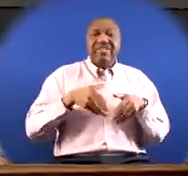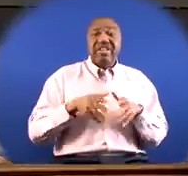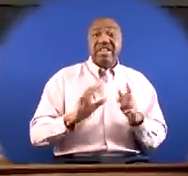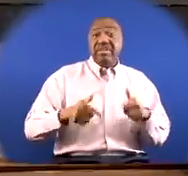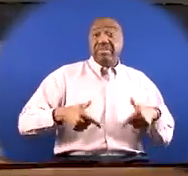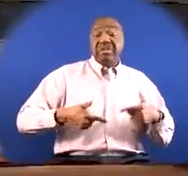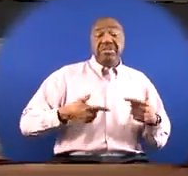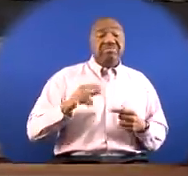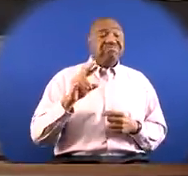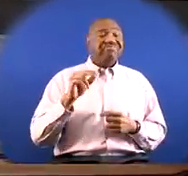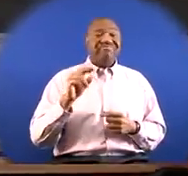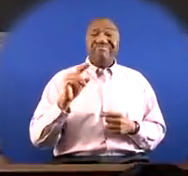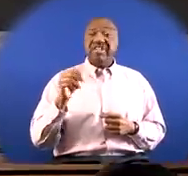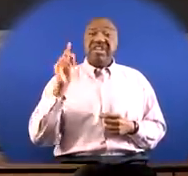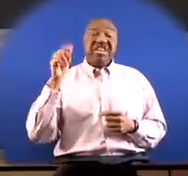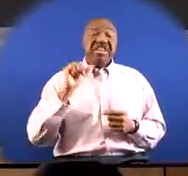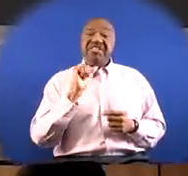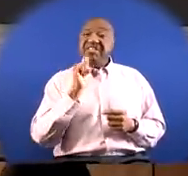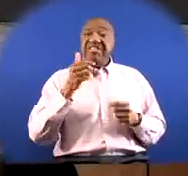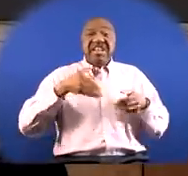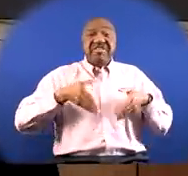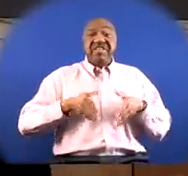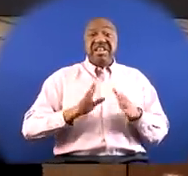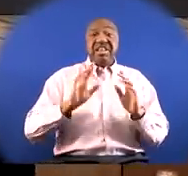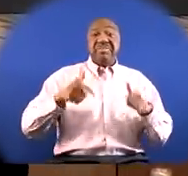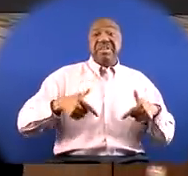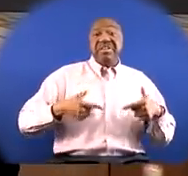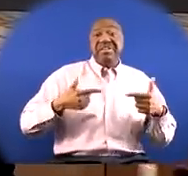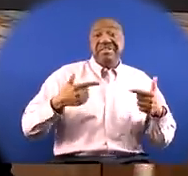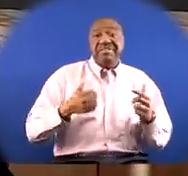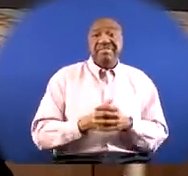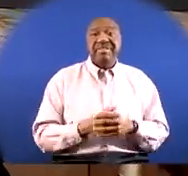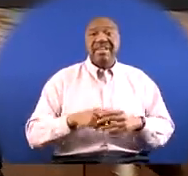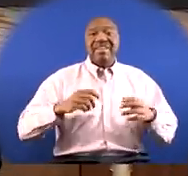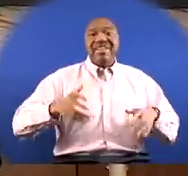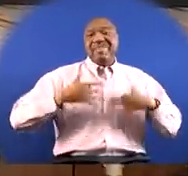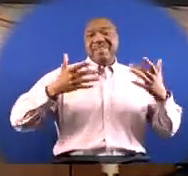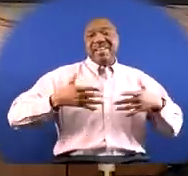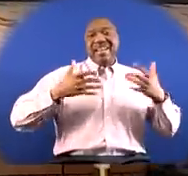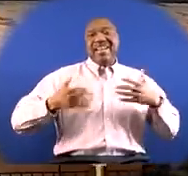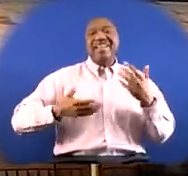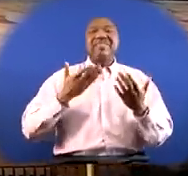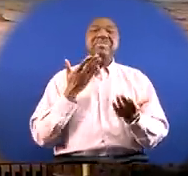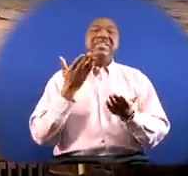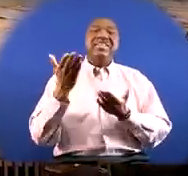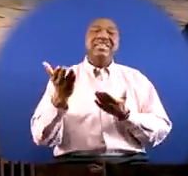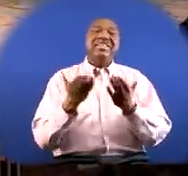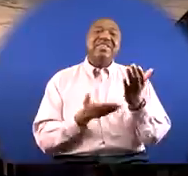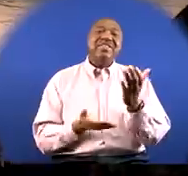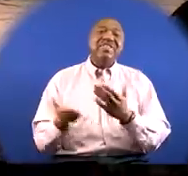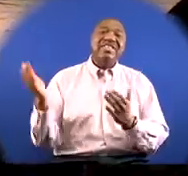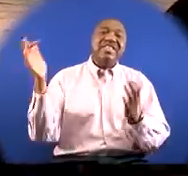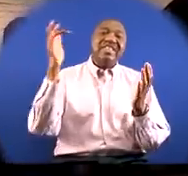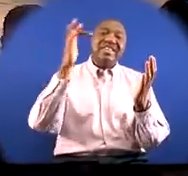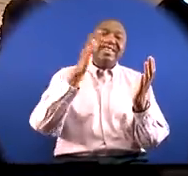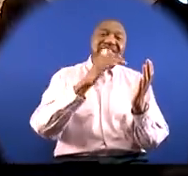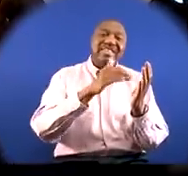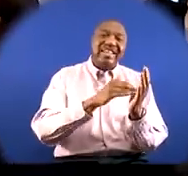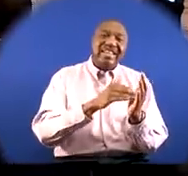didn't have to let me. No, he didn't have to. But I'm glad to be in the